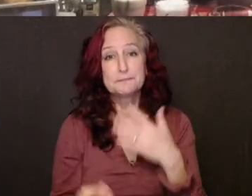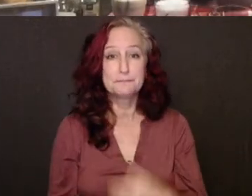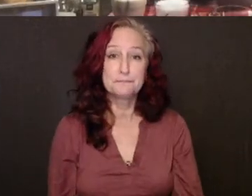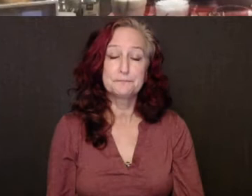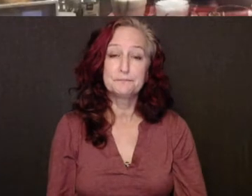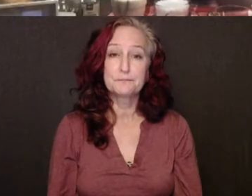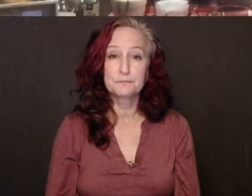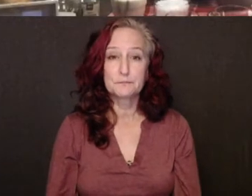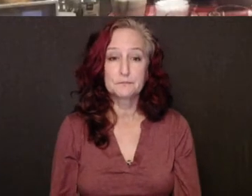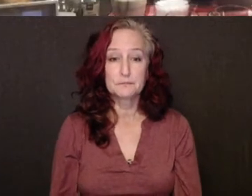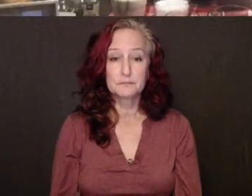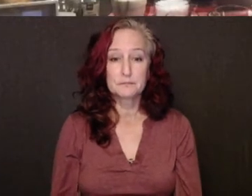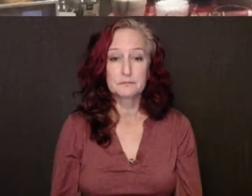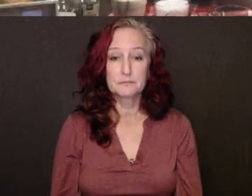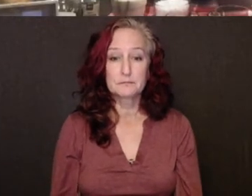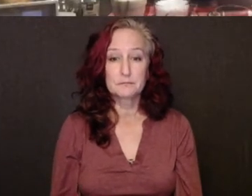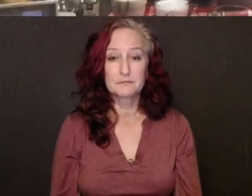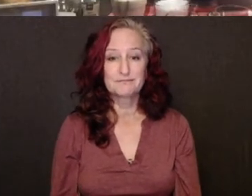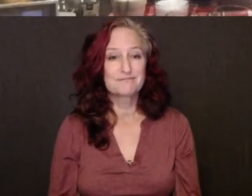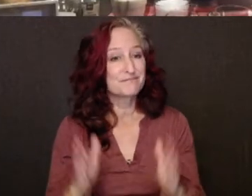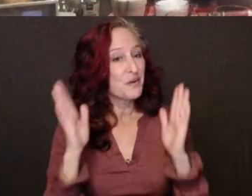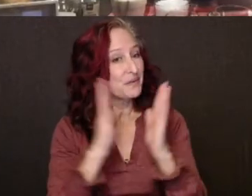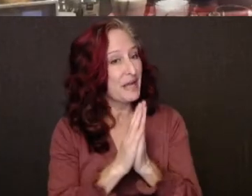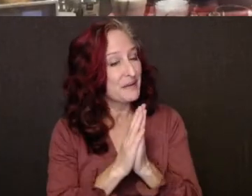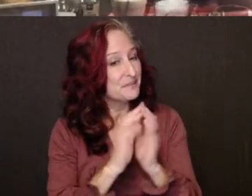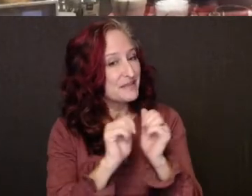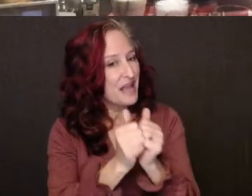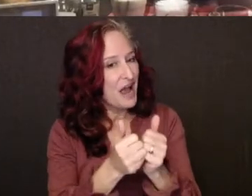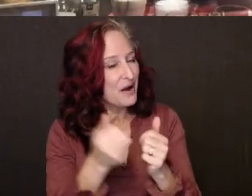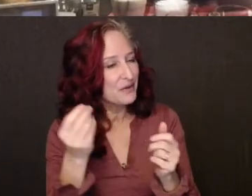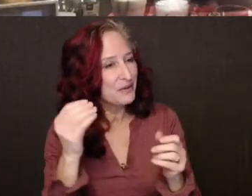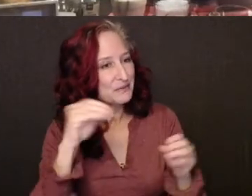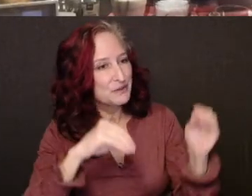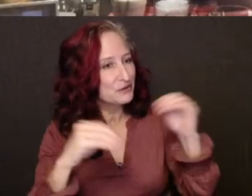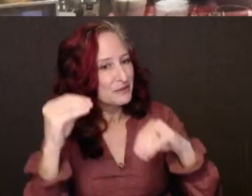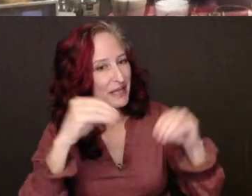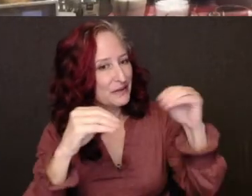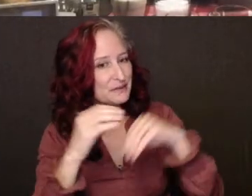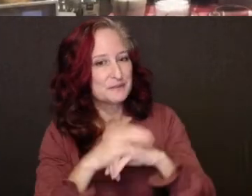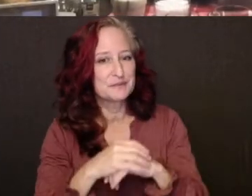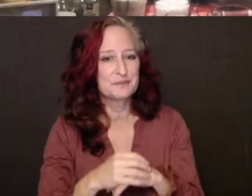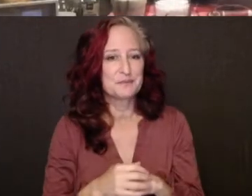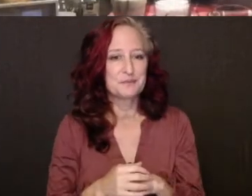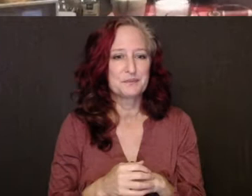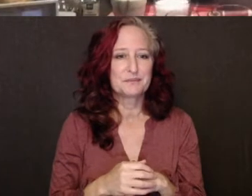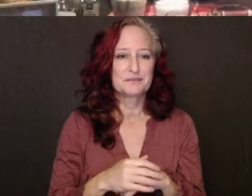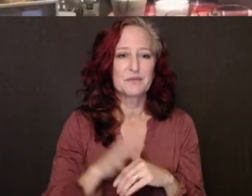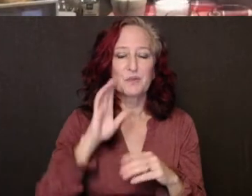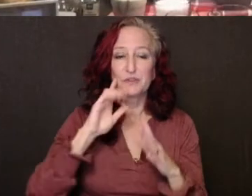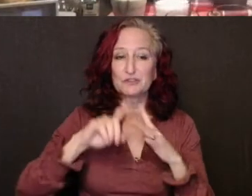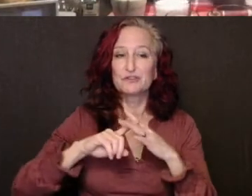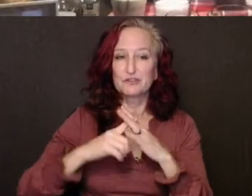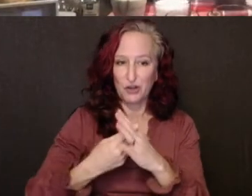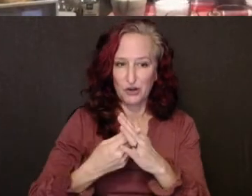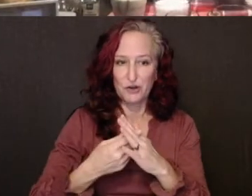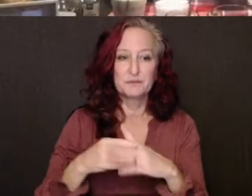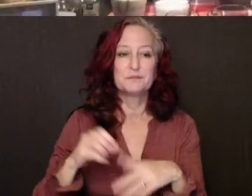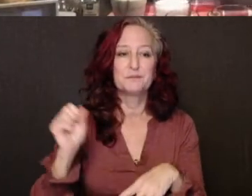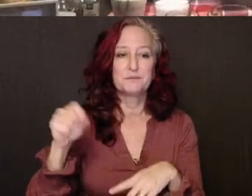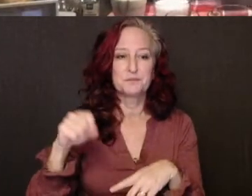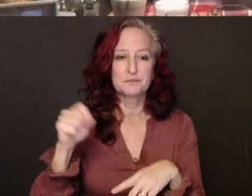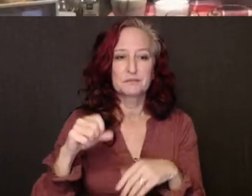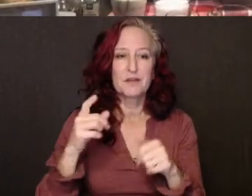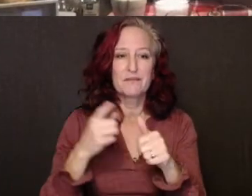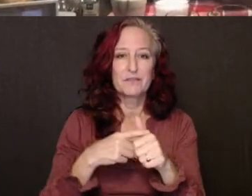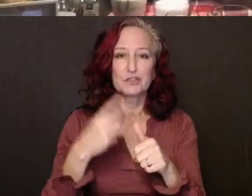the recipe that's going to go out, I did link a couple if people are interested in using those. But if not, but if not, Tazo,